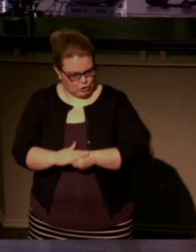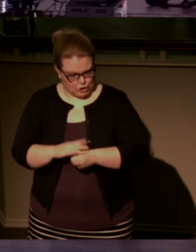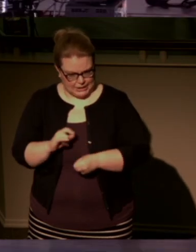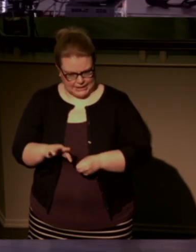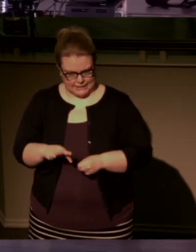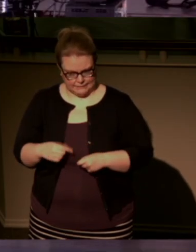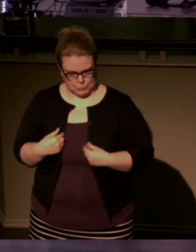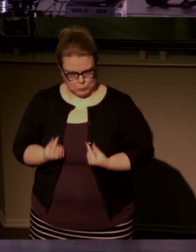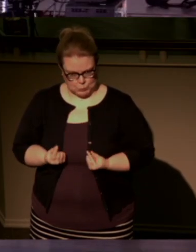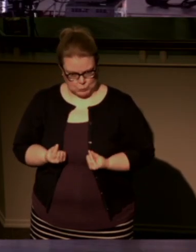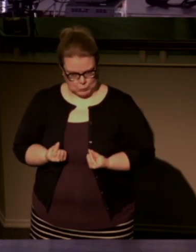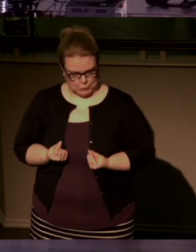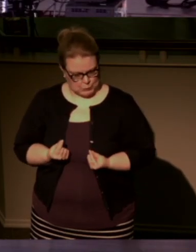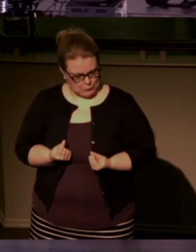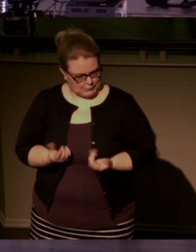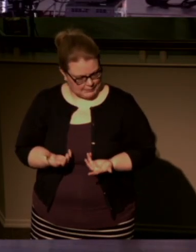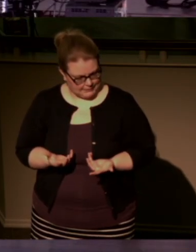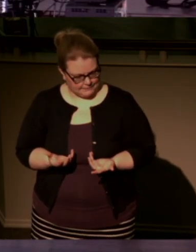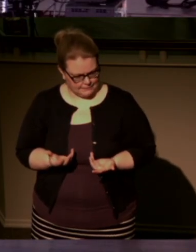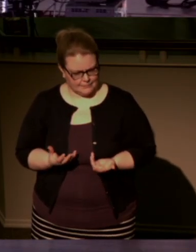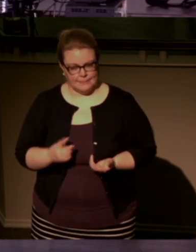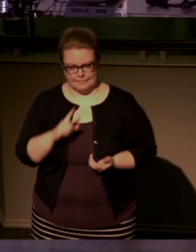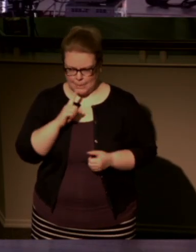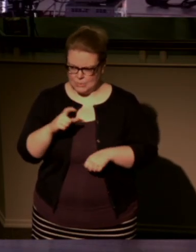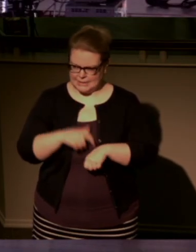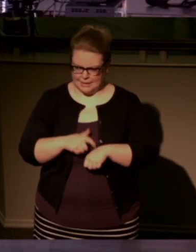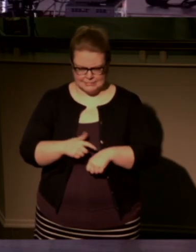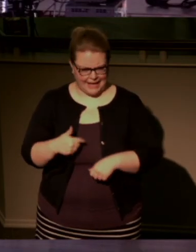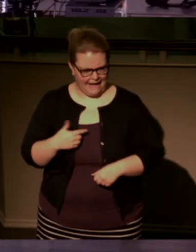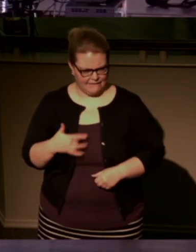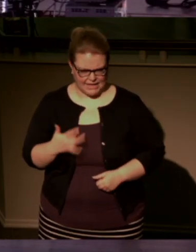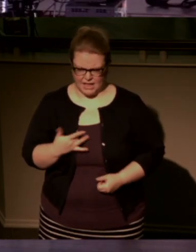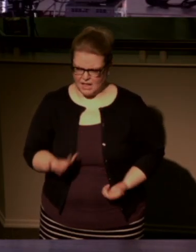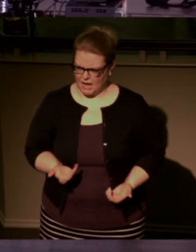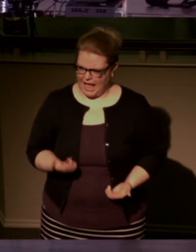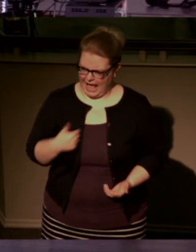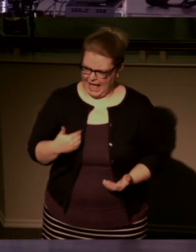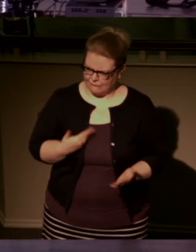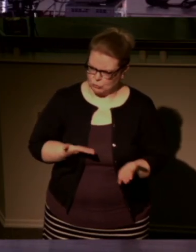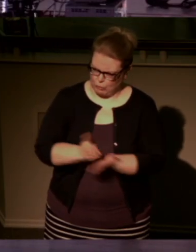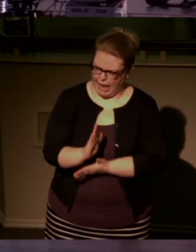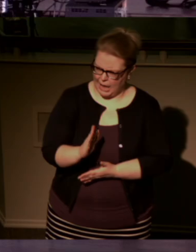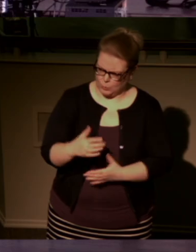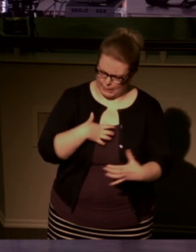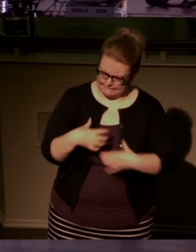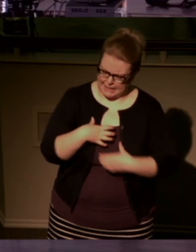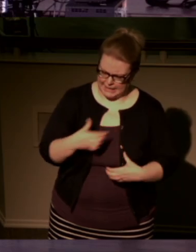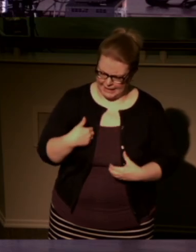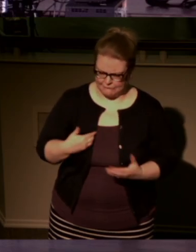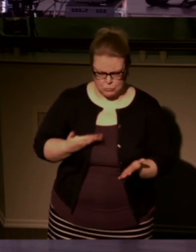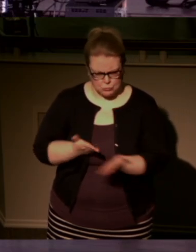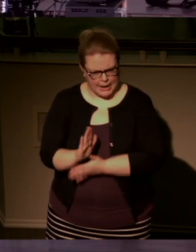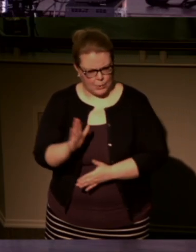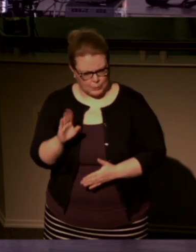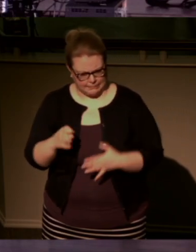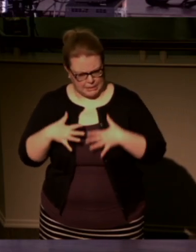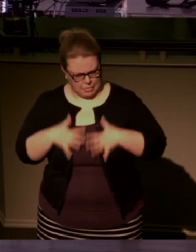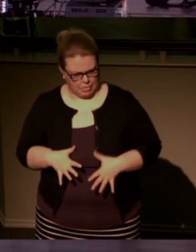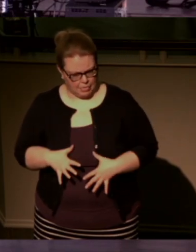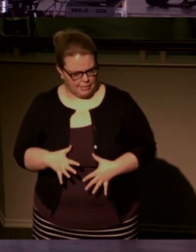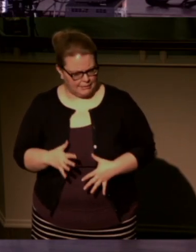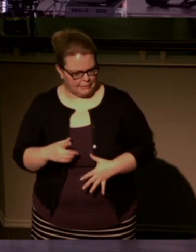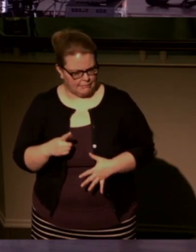And there were some times where I felt justified in my complaining and despair in those moments because it